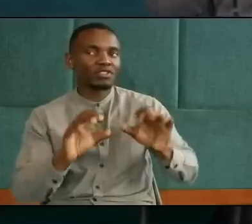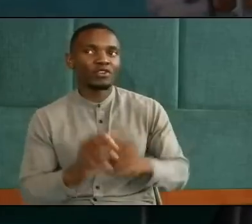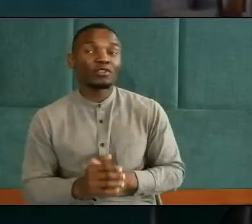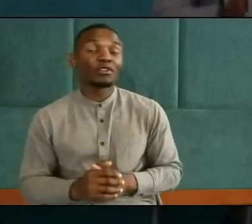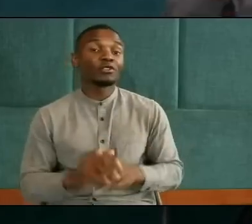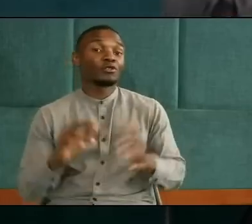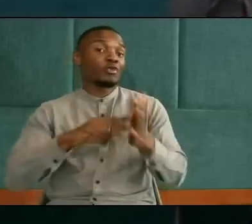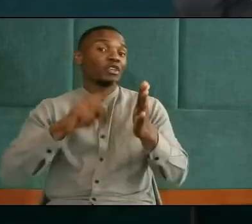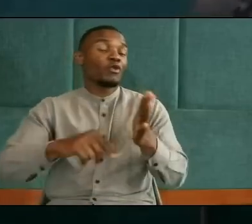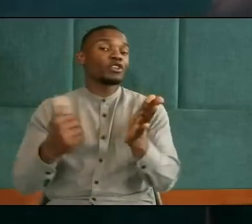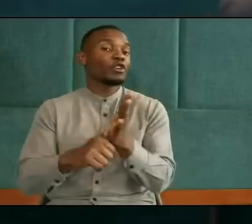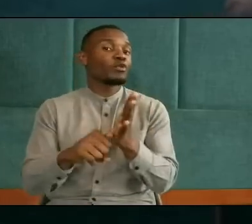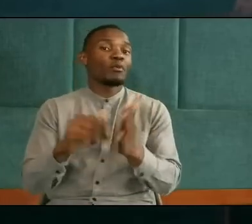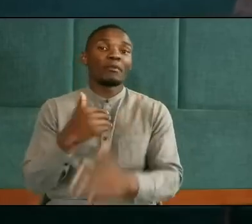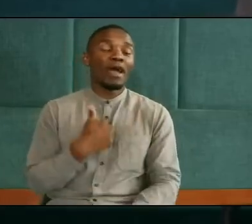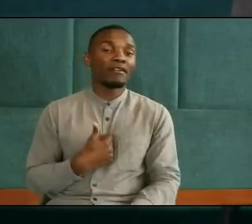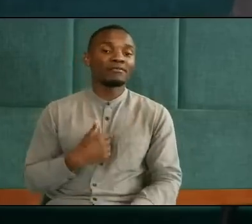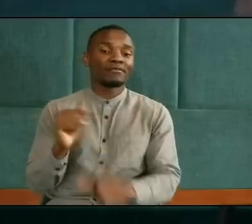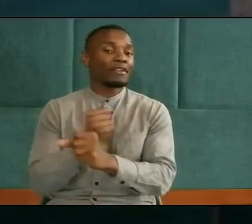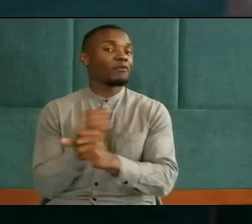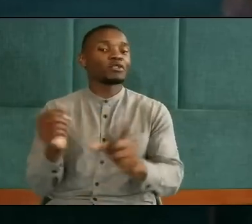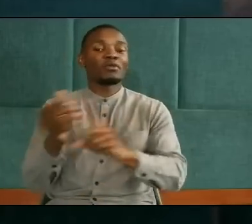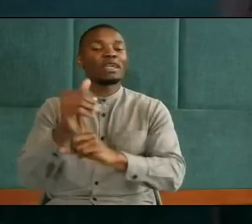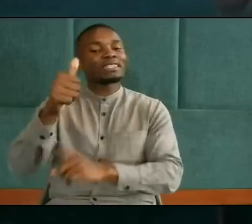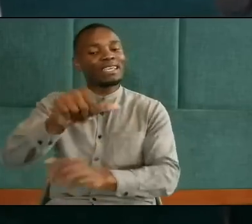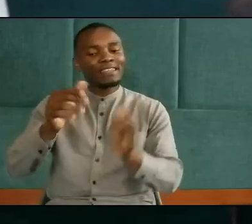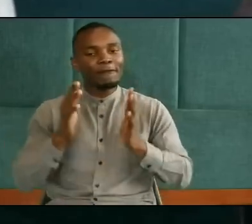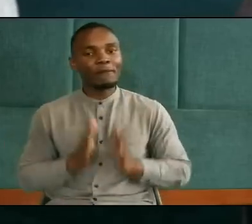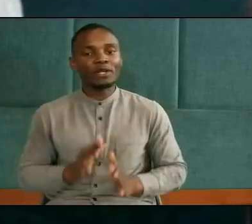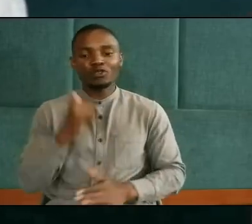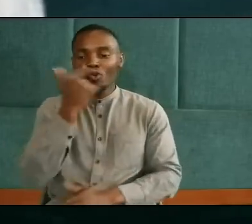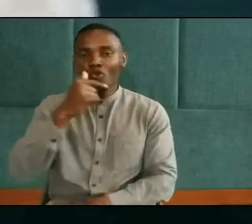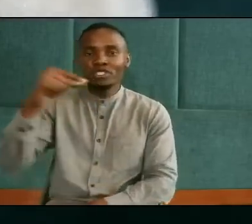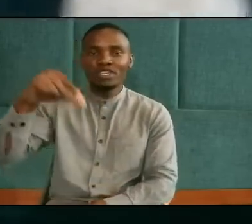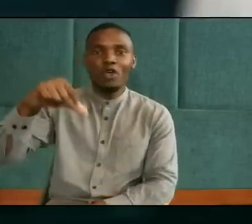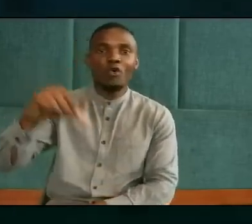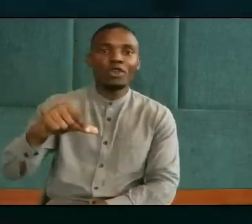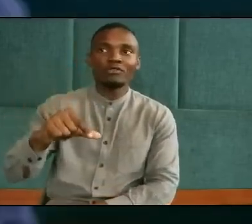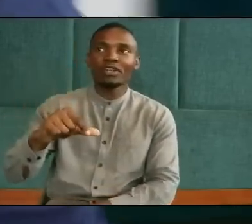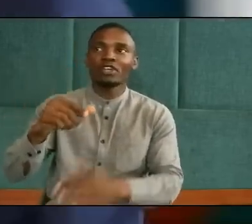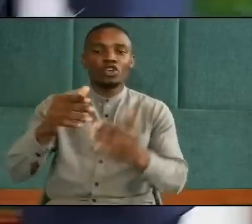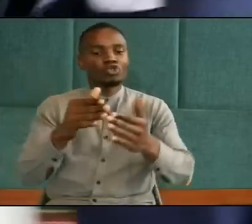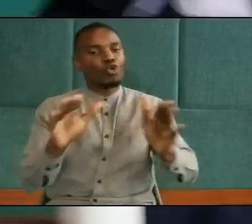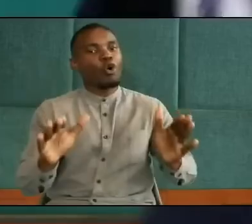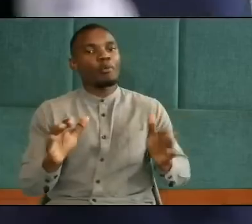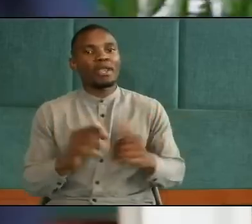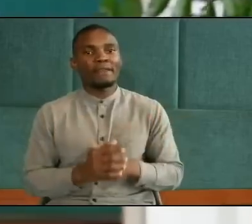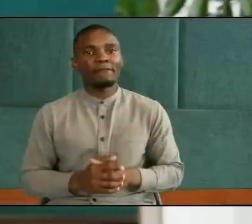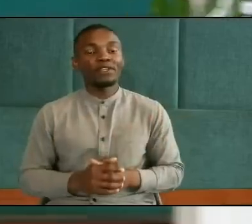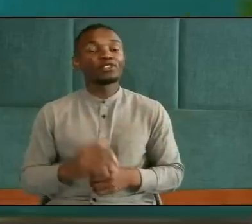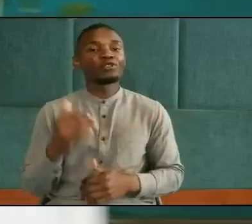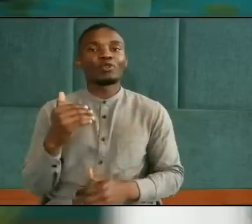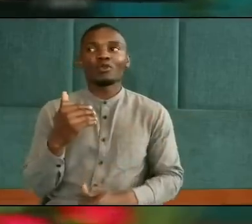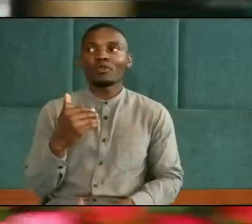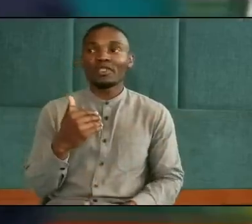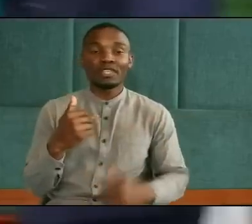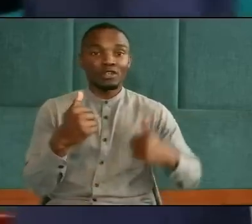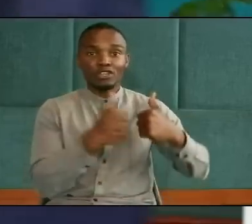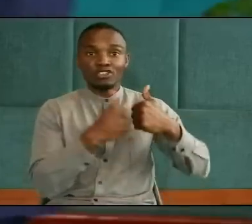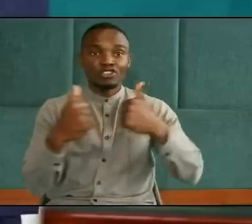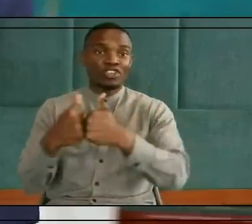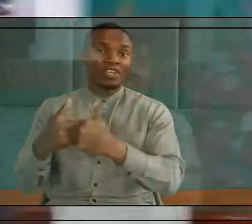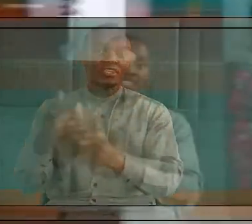have a problem, because you can't find any qualified person. There's a hey, there's a dilemma in